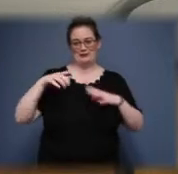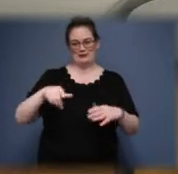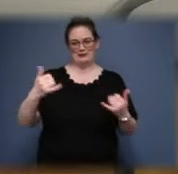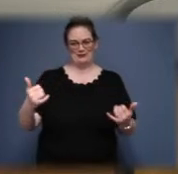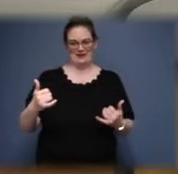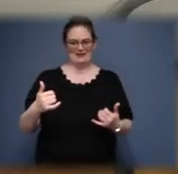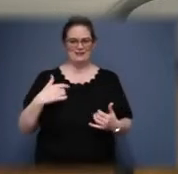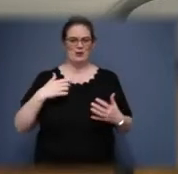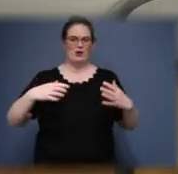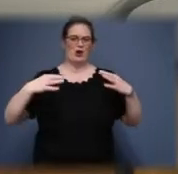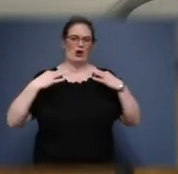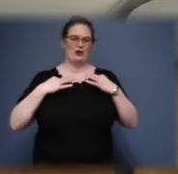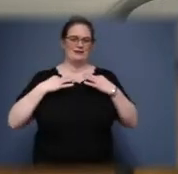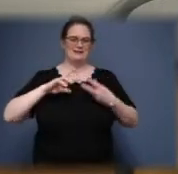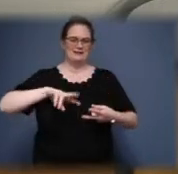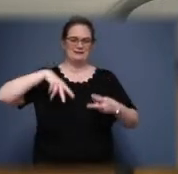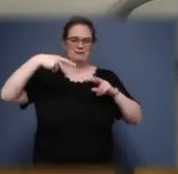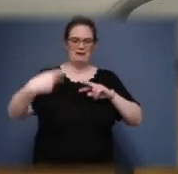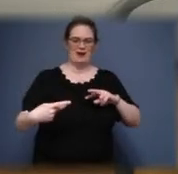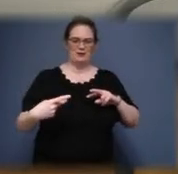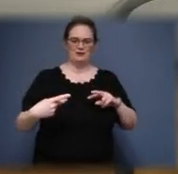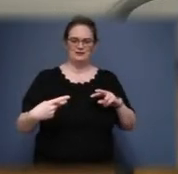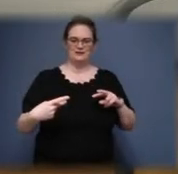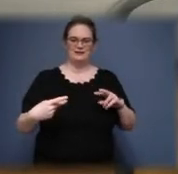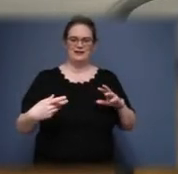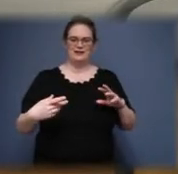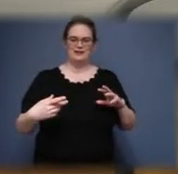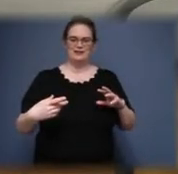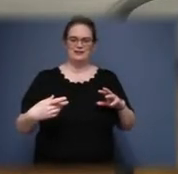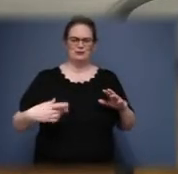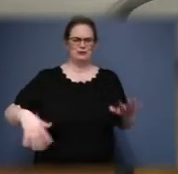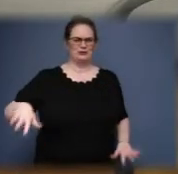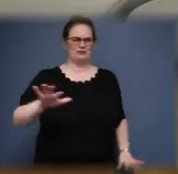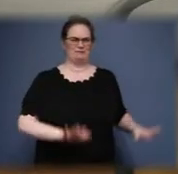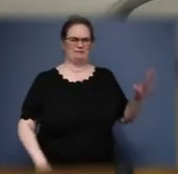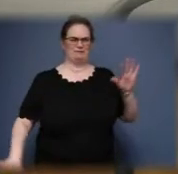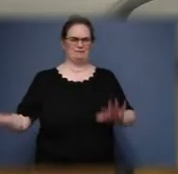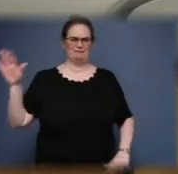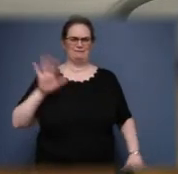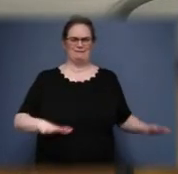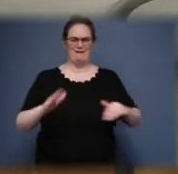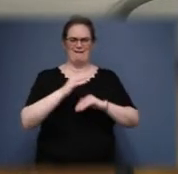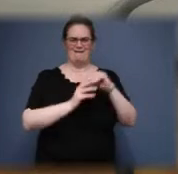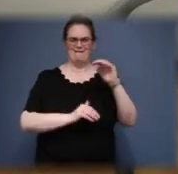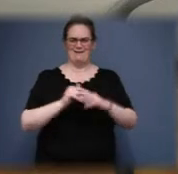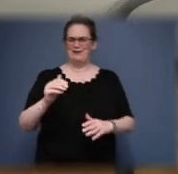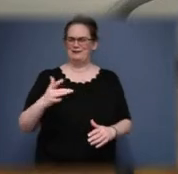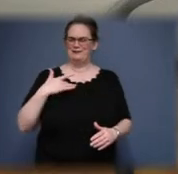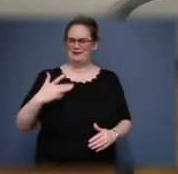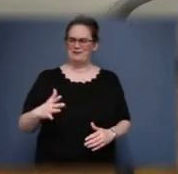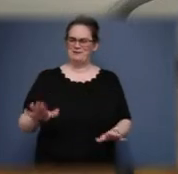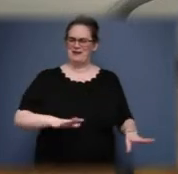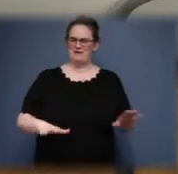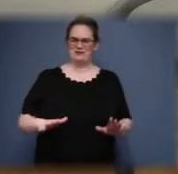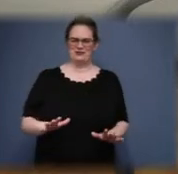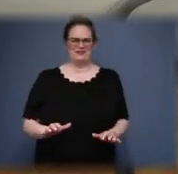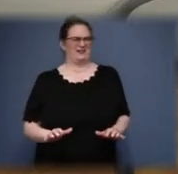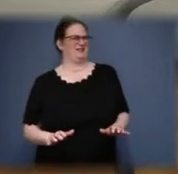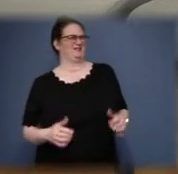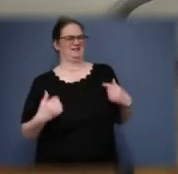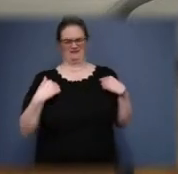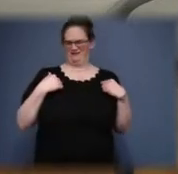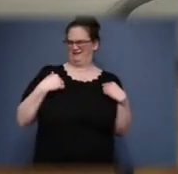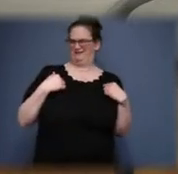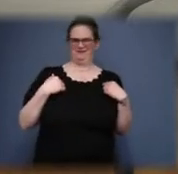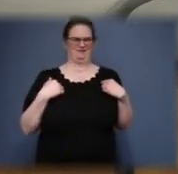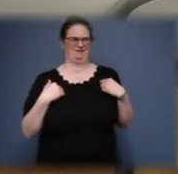sure her harness is on backwards, so she's really uncomfortable. She usually is very well behaved, but she's kind of